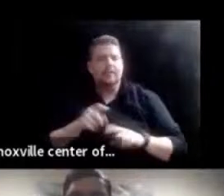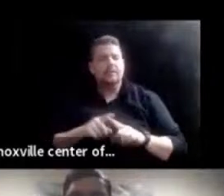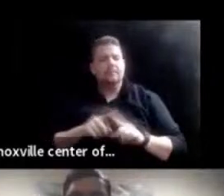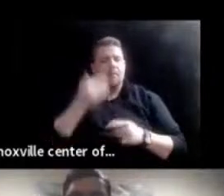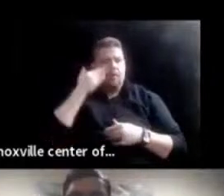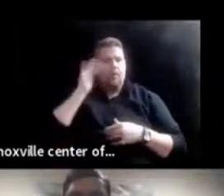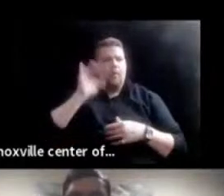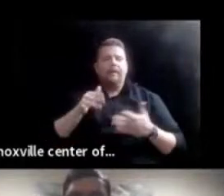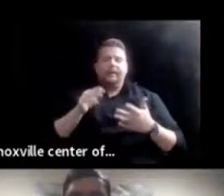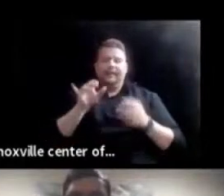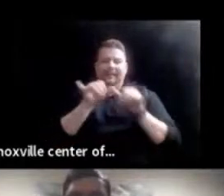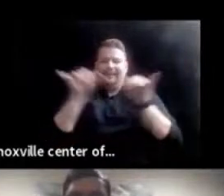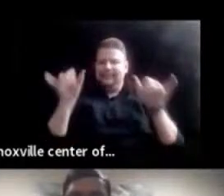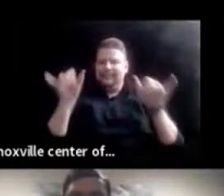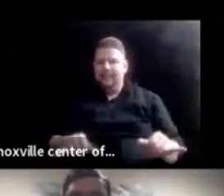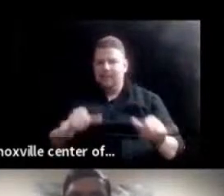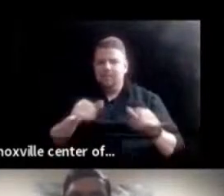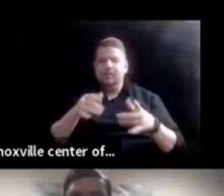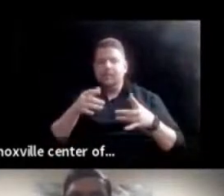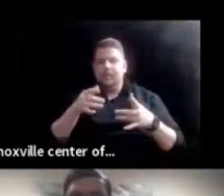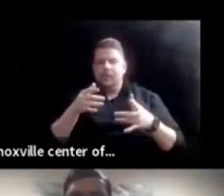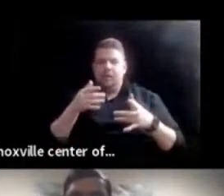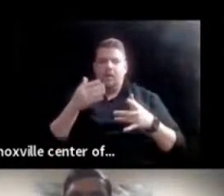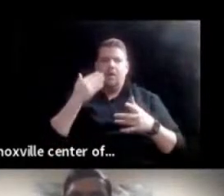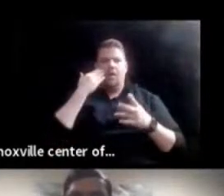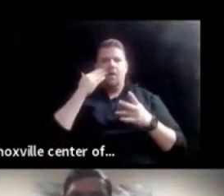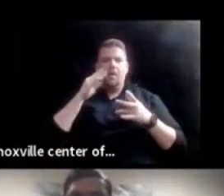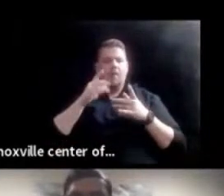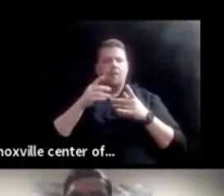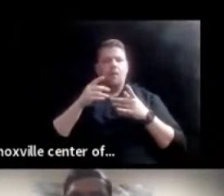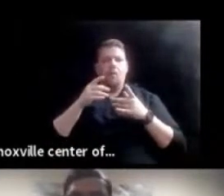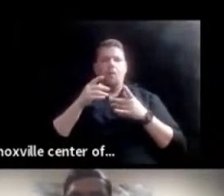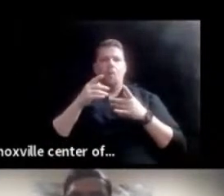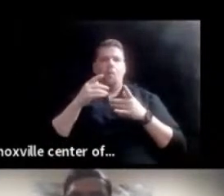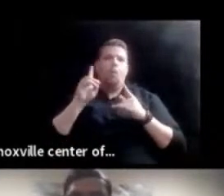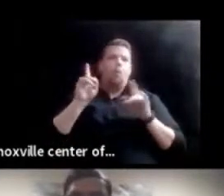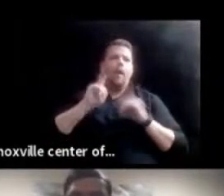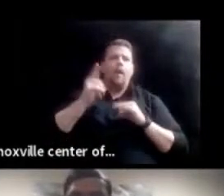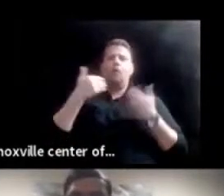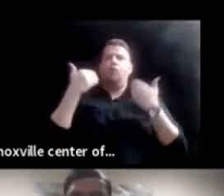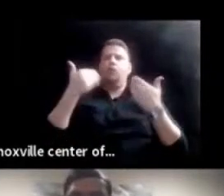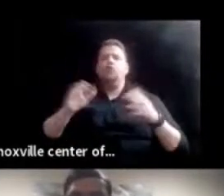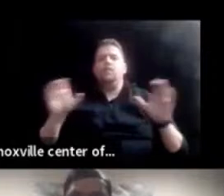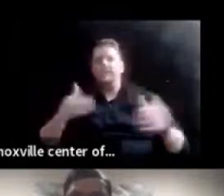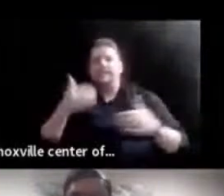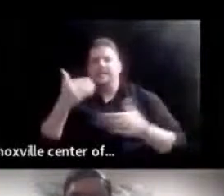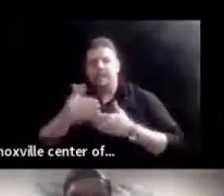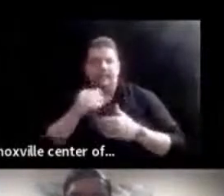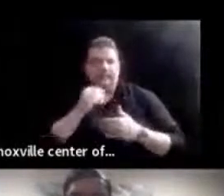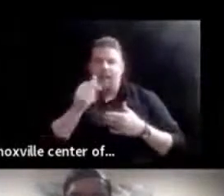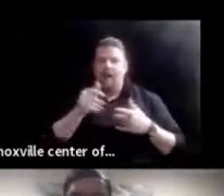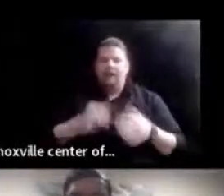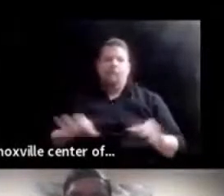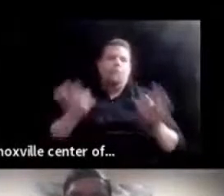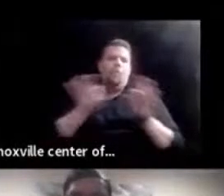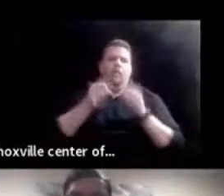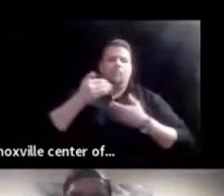the systems have all had conversations about kind of where we're headed next with non-essential